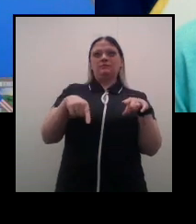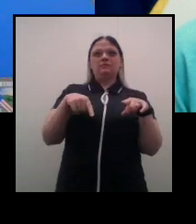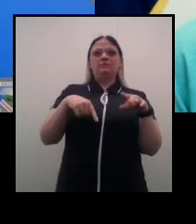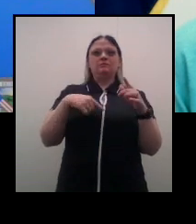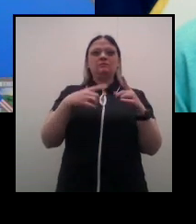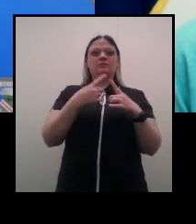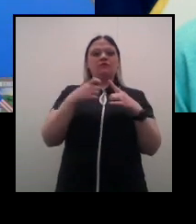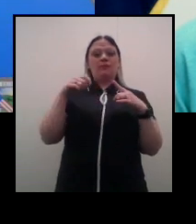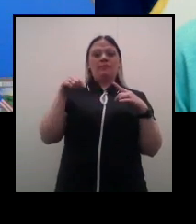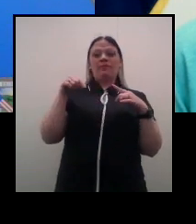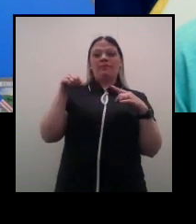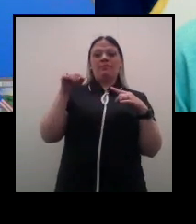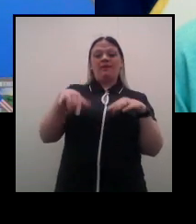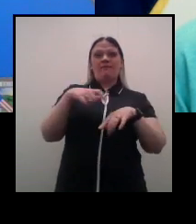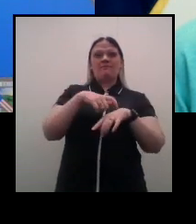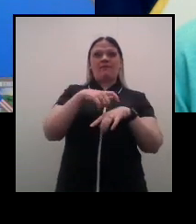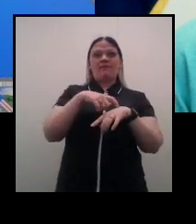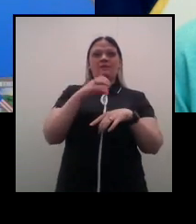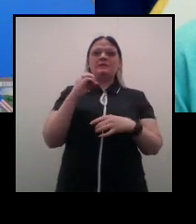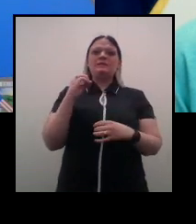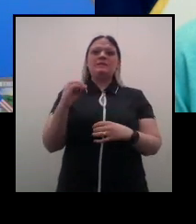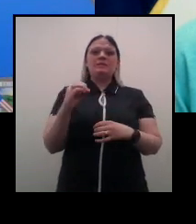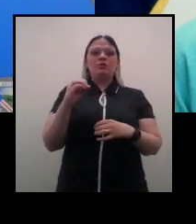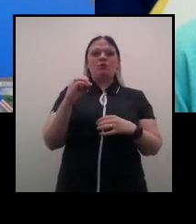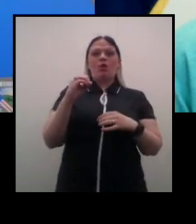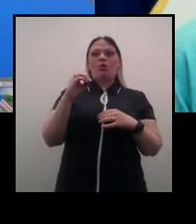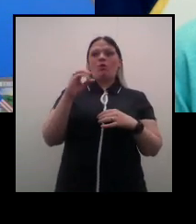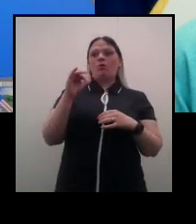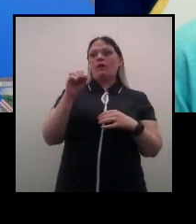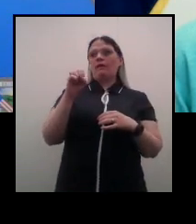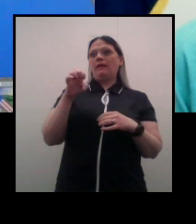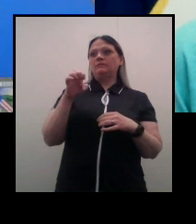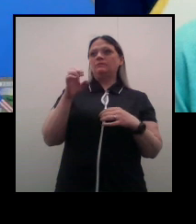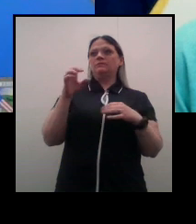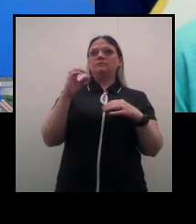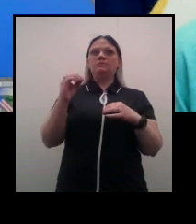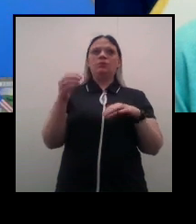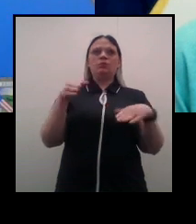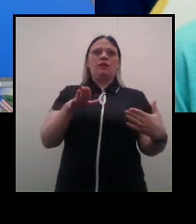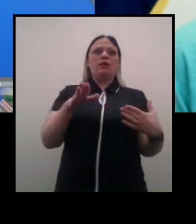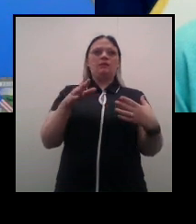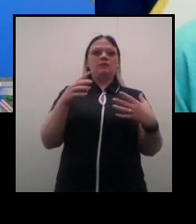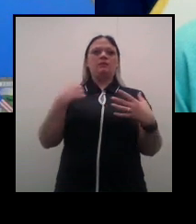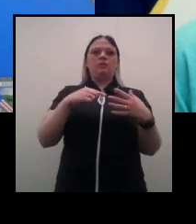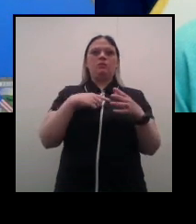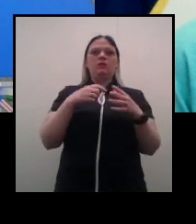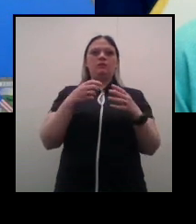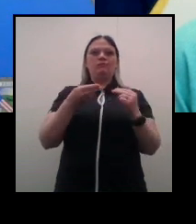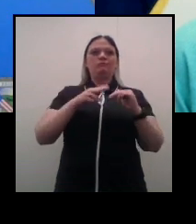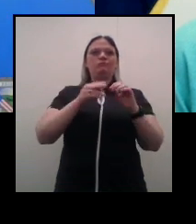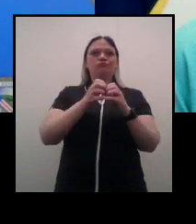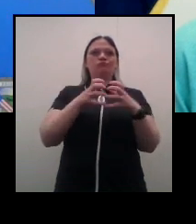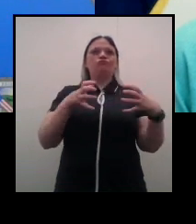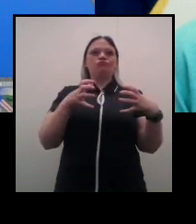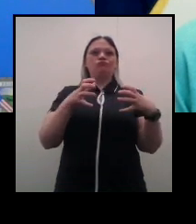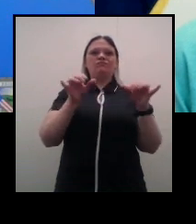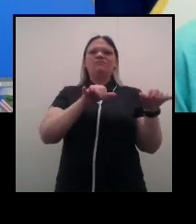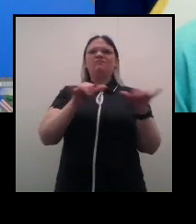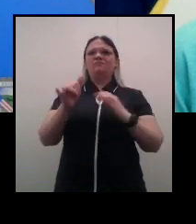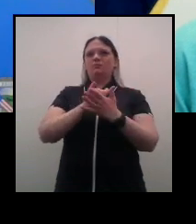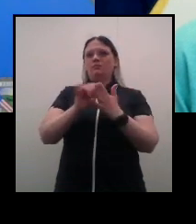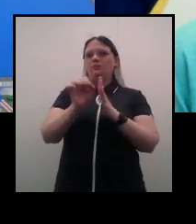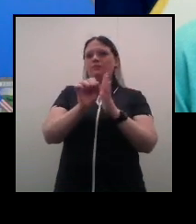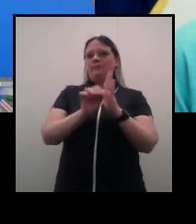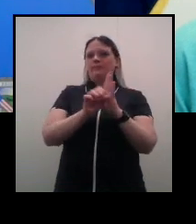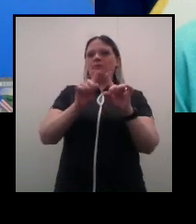that point, we had 0 cases, 0 deaths, and as you'll see, we've grown, and so has New York State. But I am pleased to be joined here by